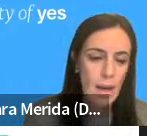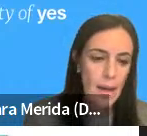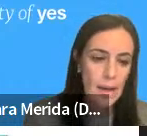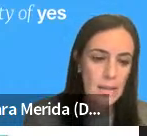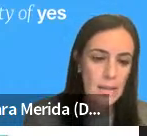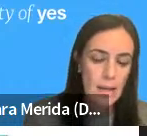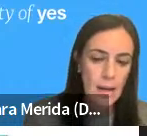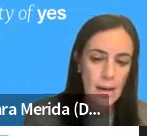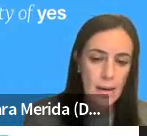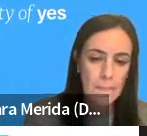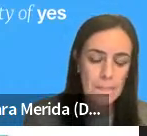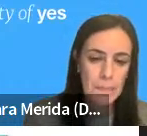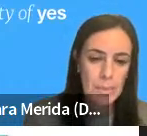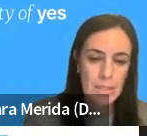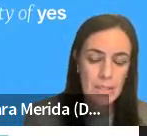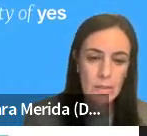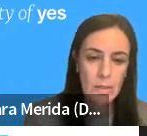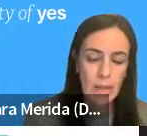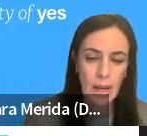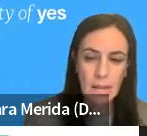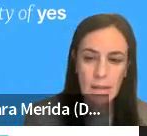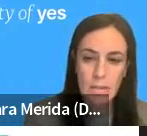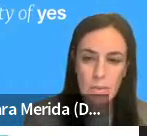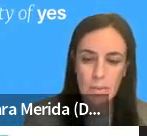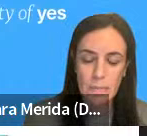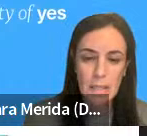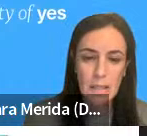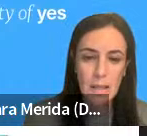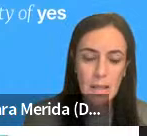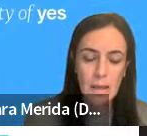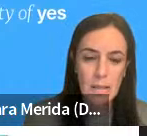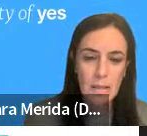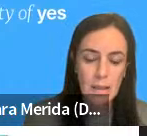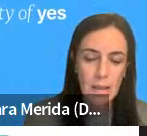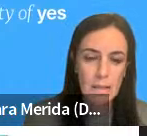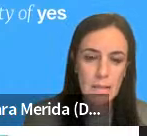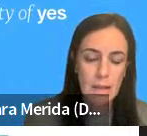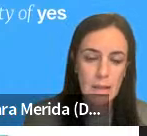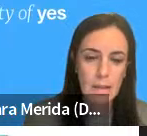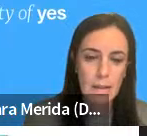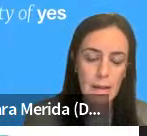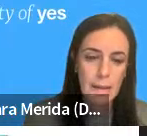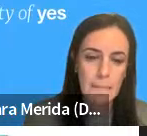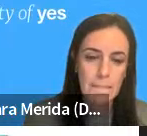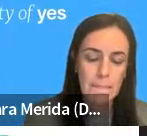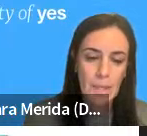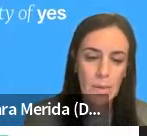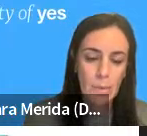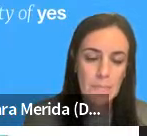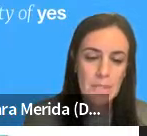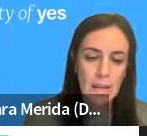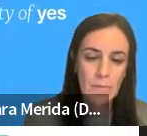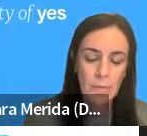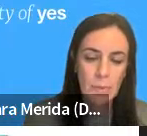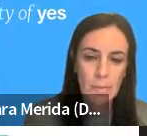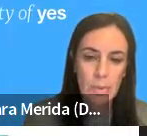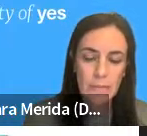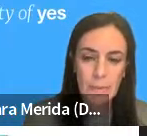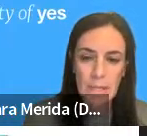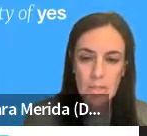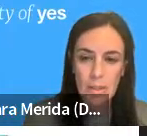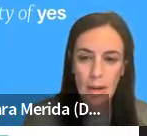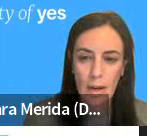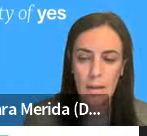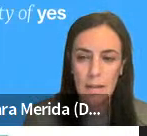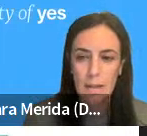carbonneutrality@planning.nyc.gov. And please look at our social media and our website for